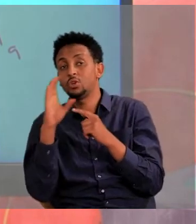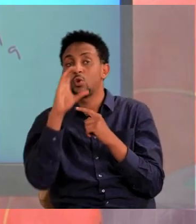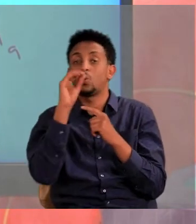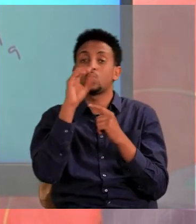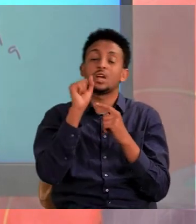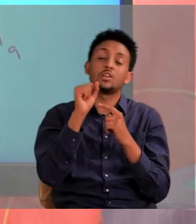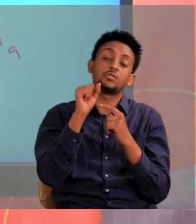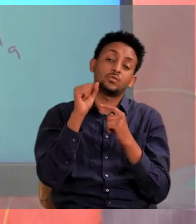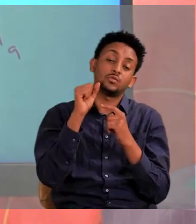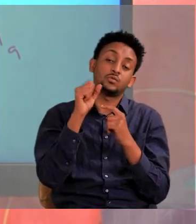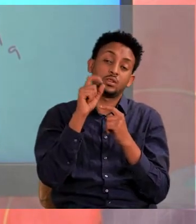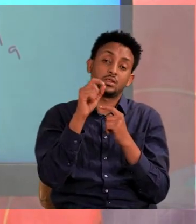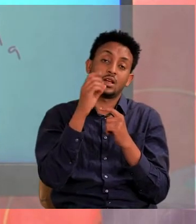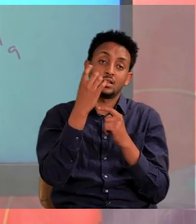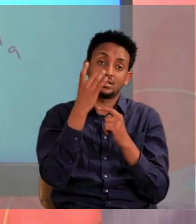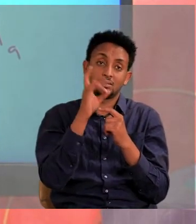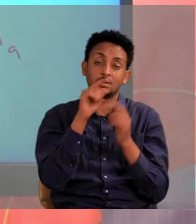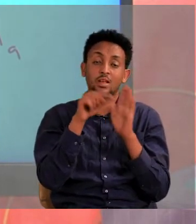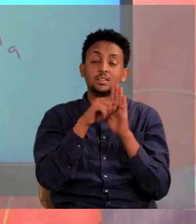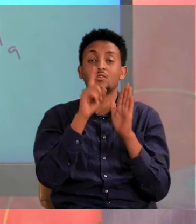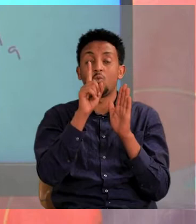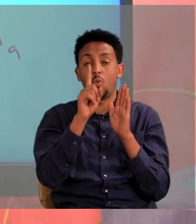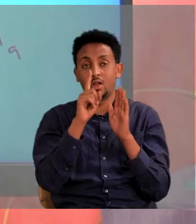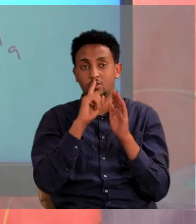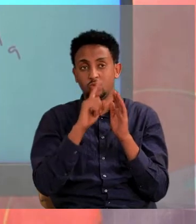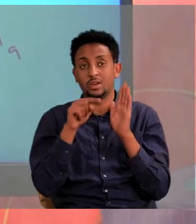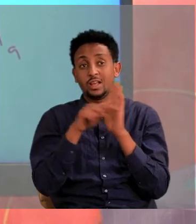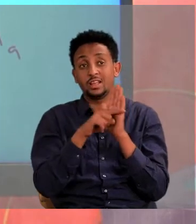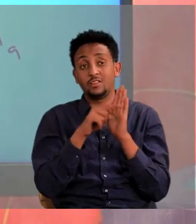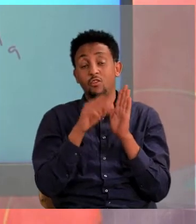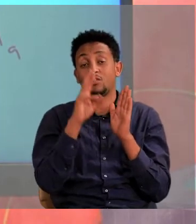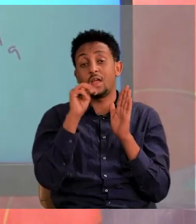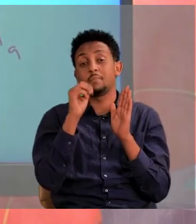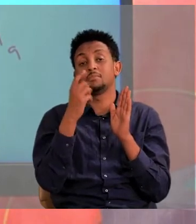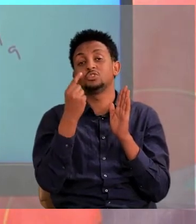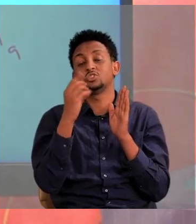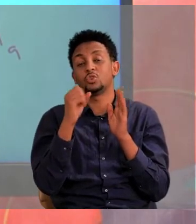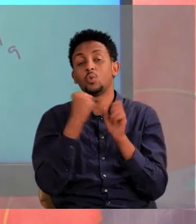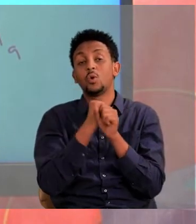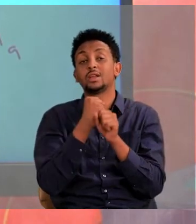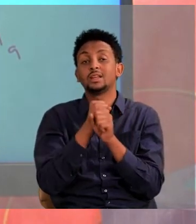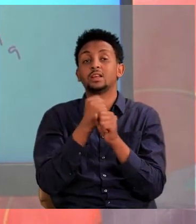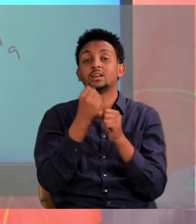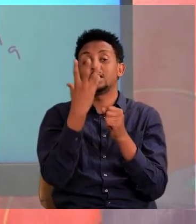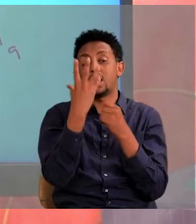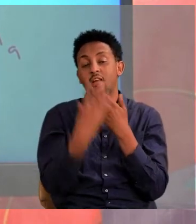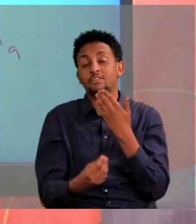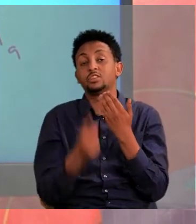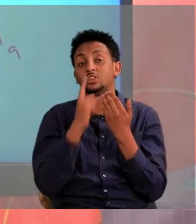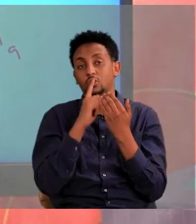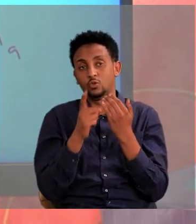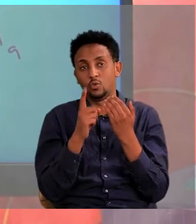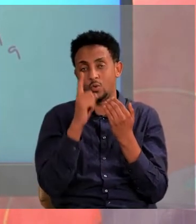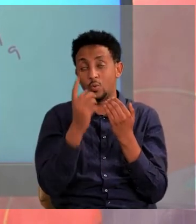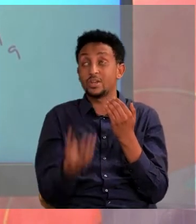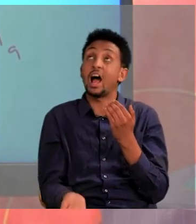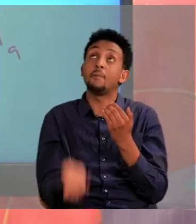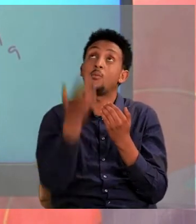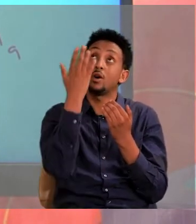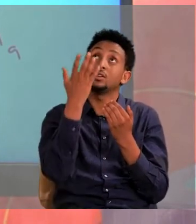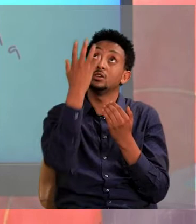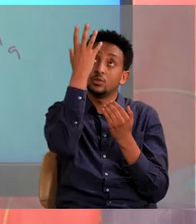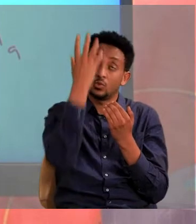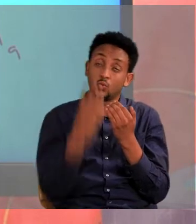of 180 gives you -1. You can have the negative of mg. Work done against gravity. Since you are moving upward, you